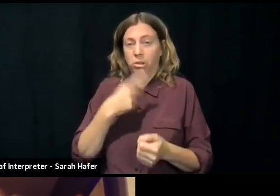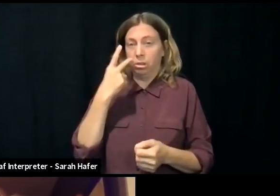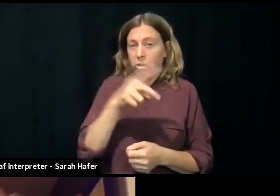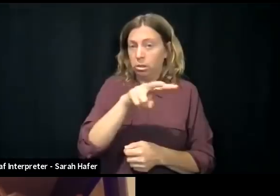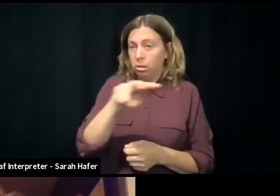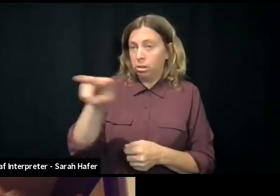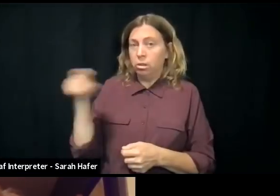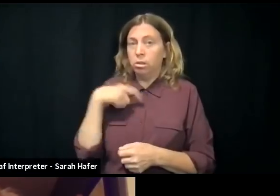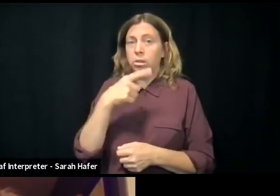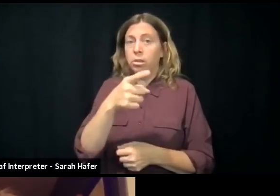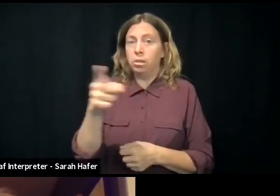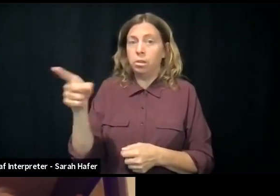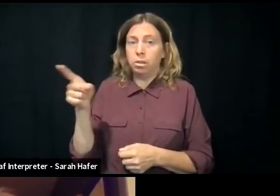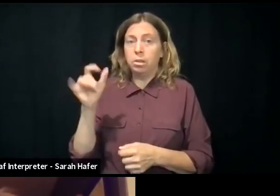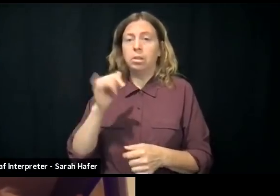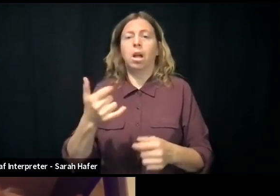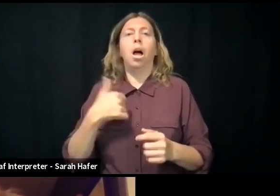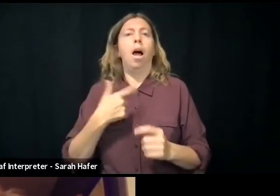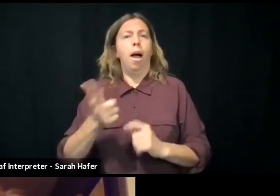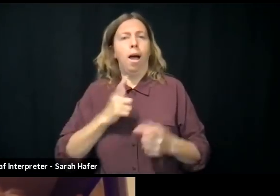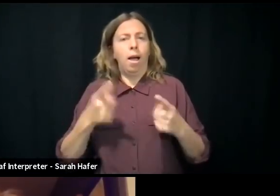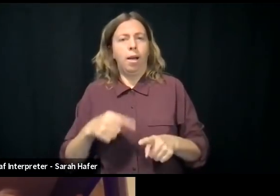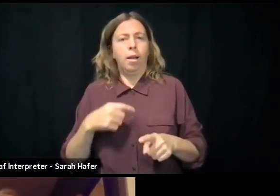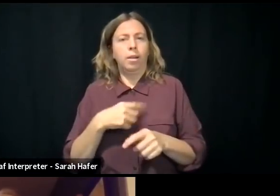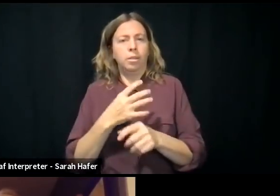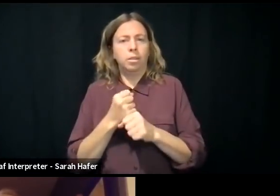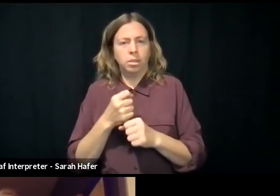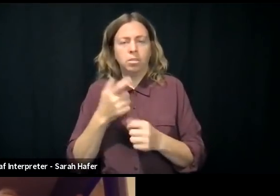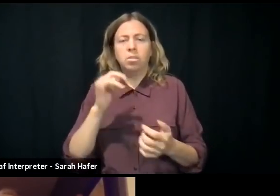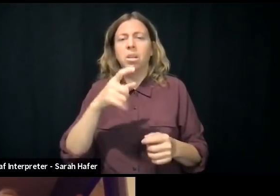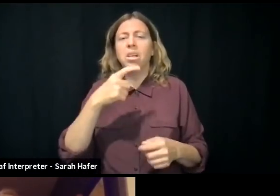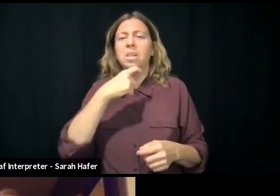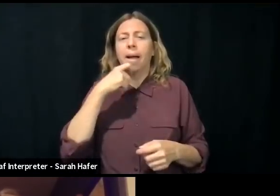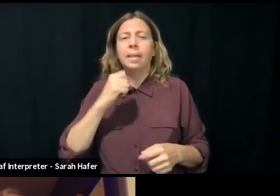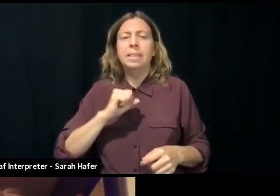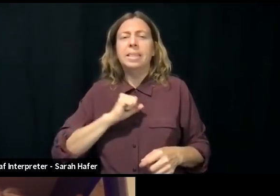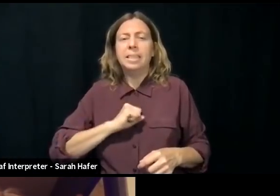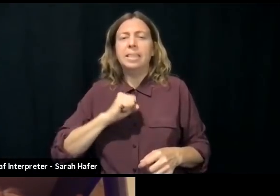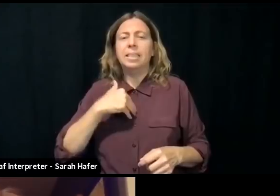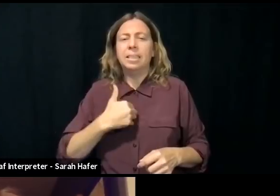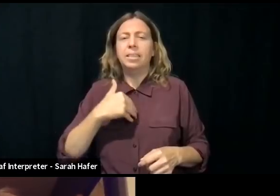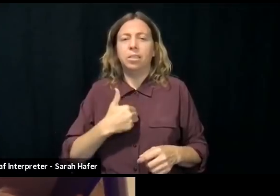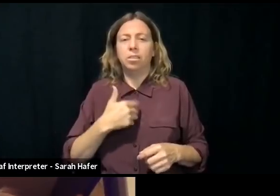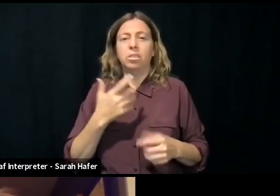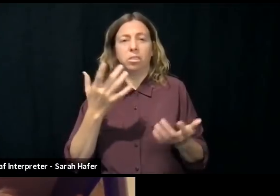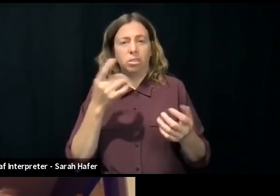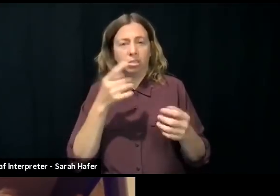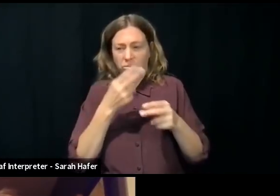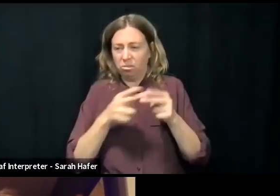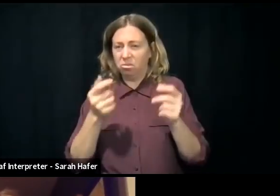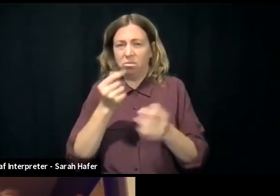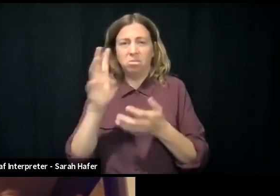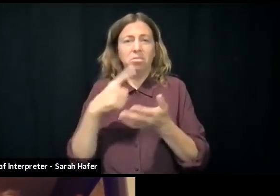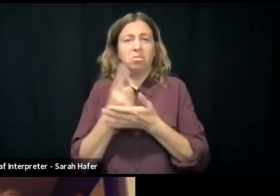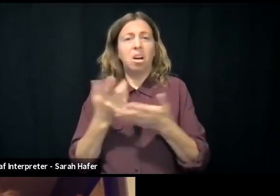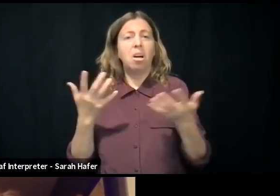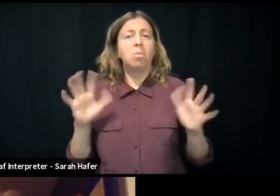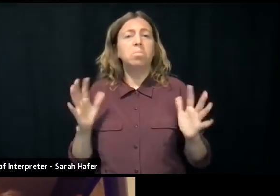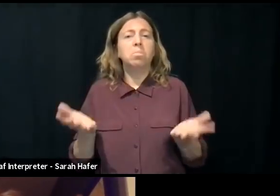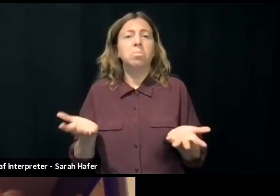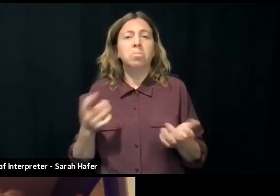cough for about an hour and it was very mild. And then I got home and I was a little sore,